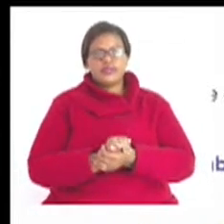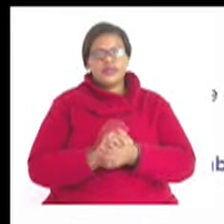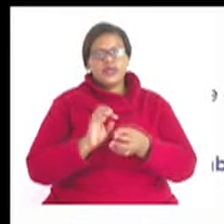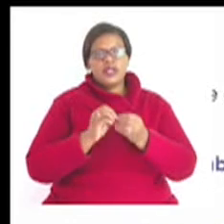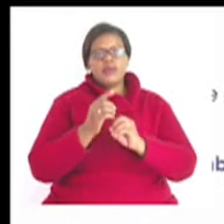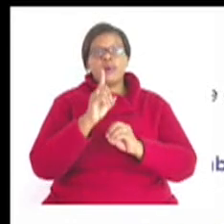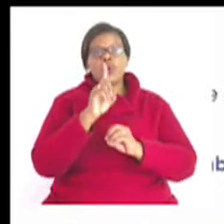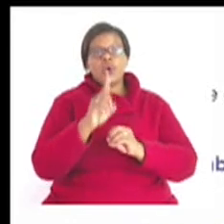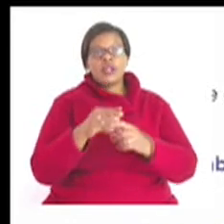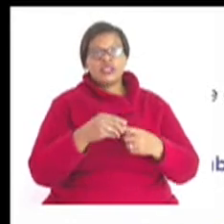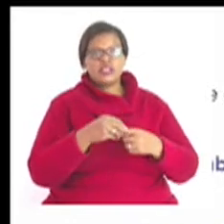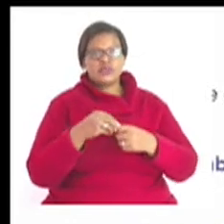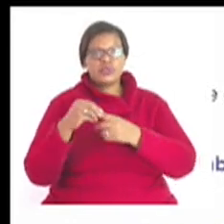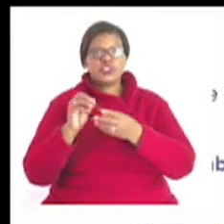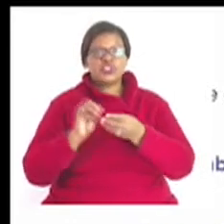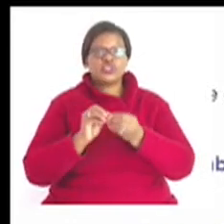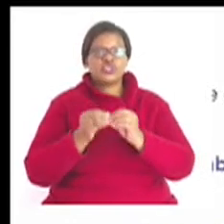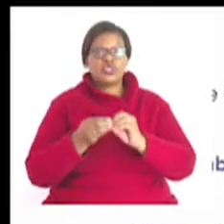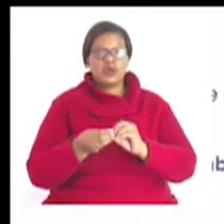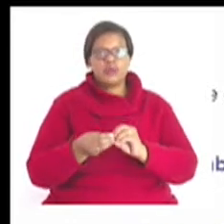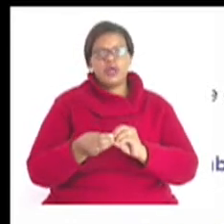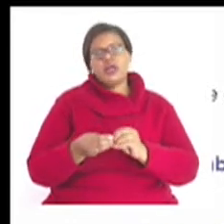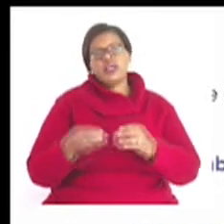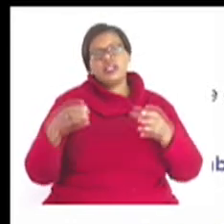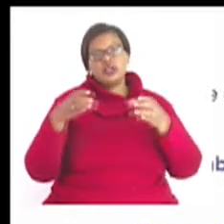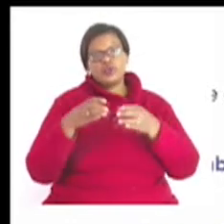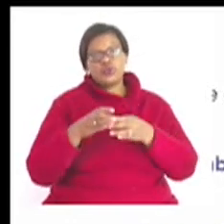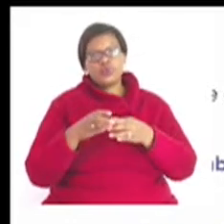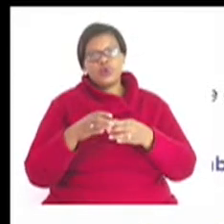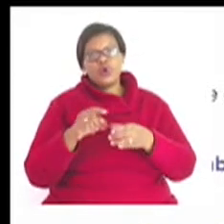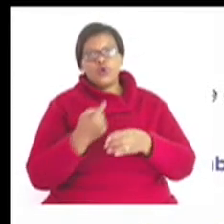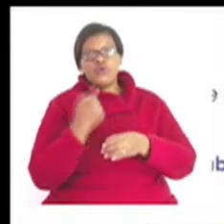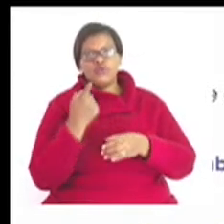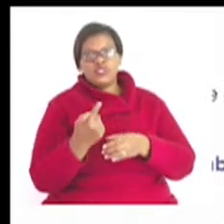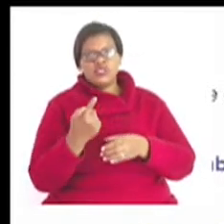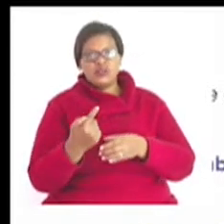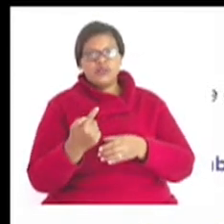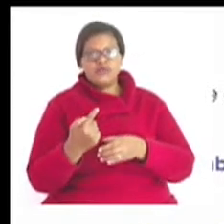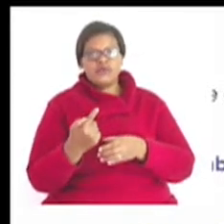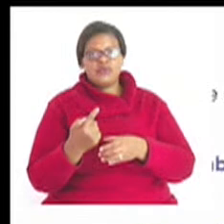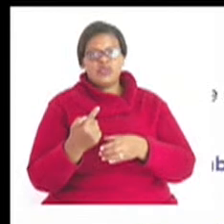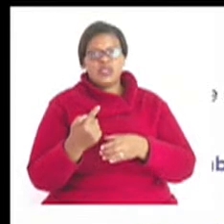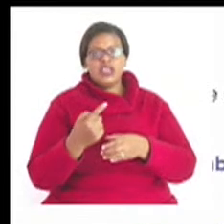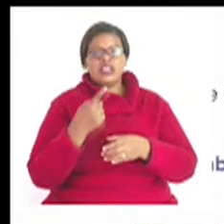is a special number in a group of its own, and it has